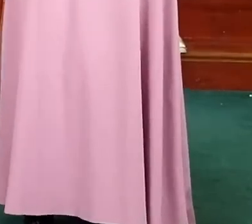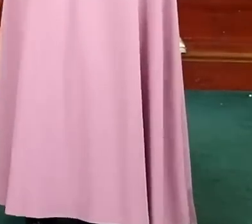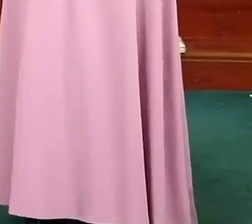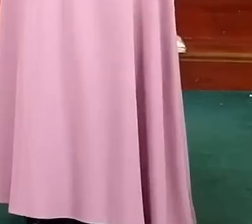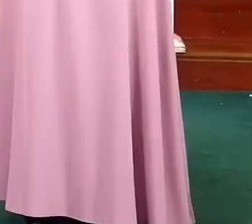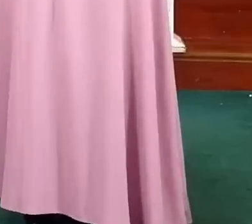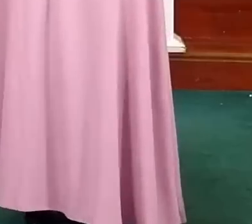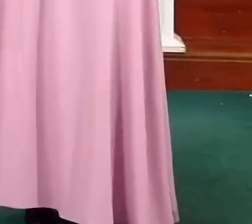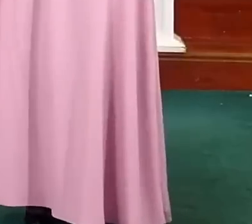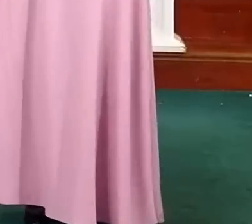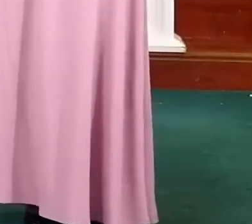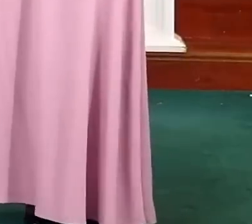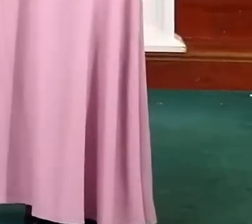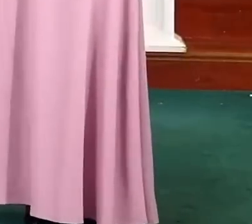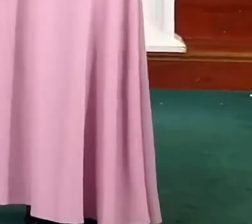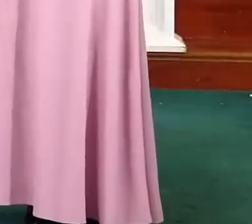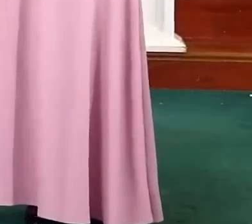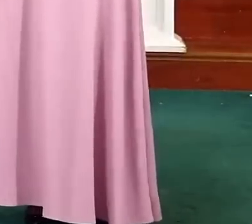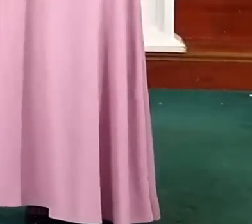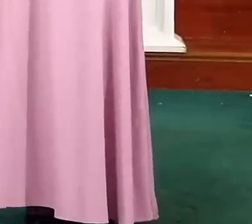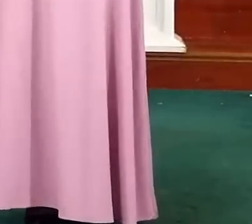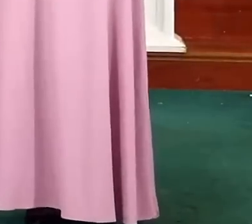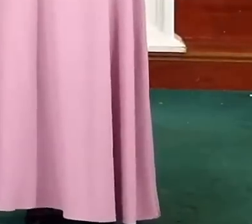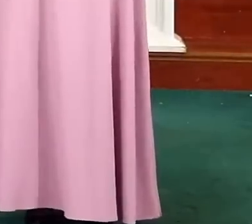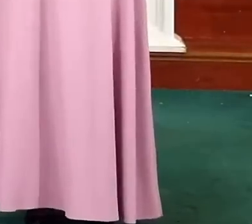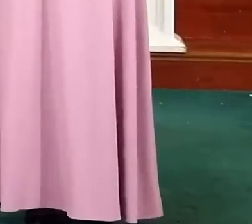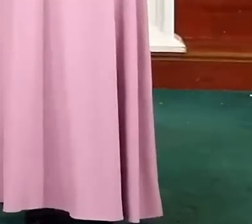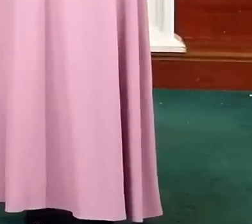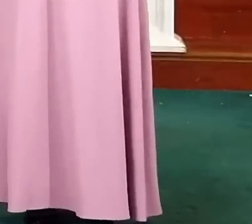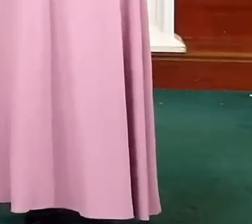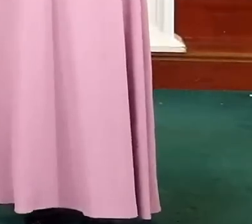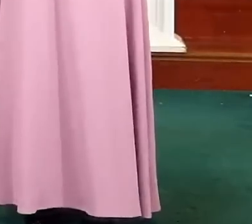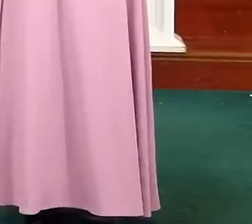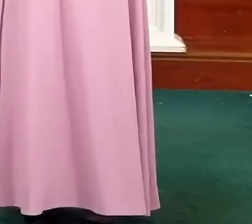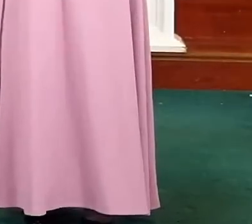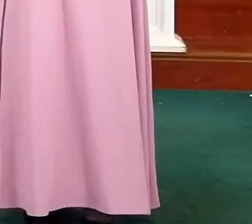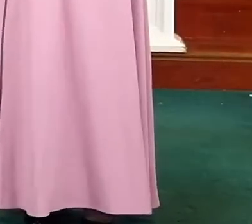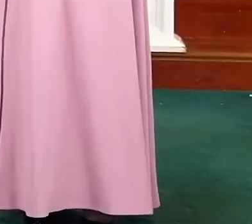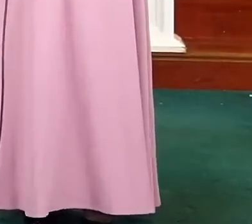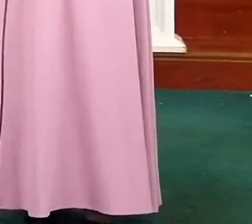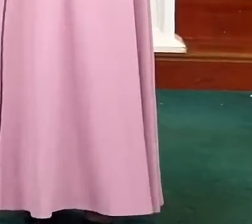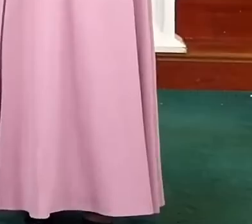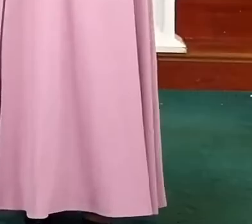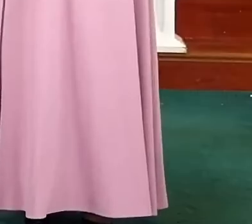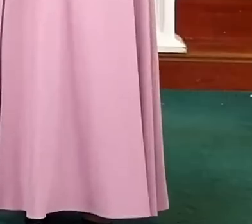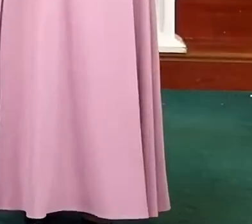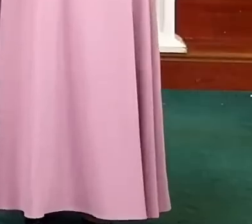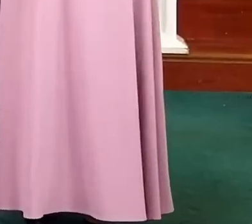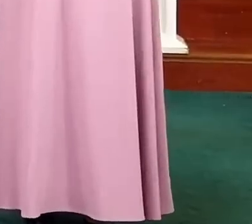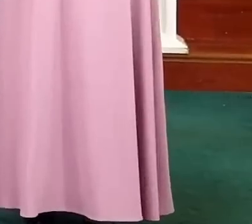are children of the heavenly King.